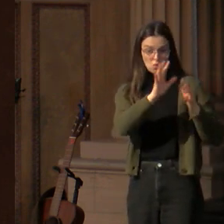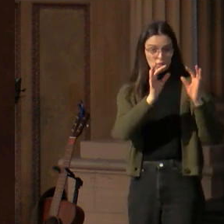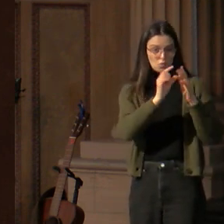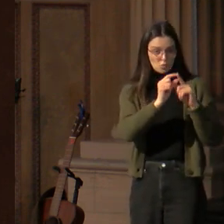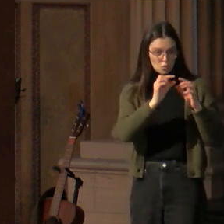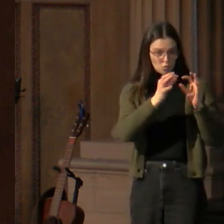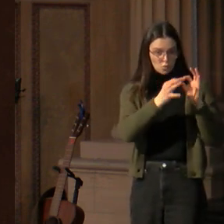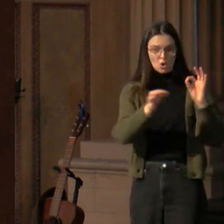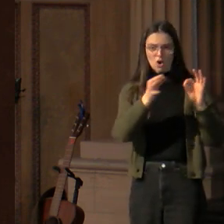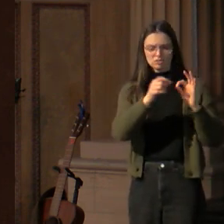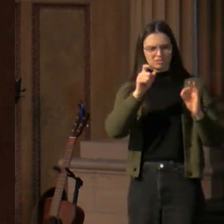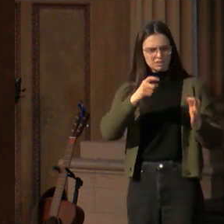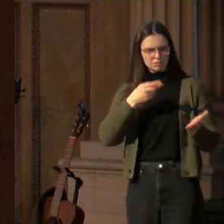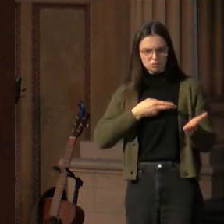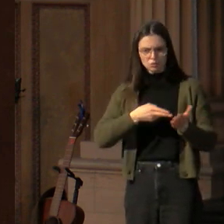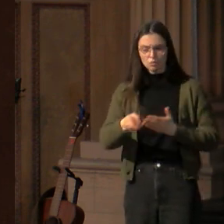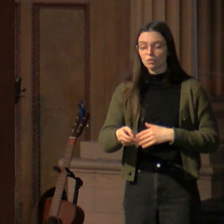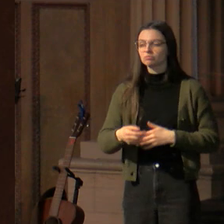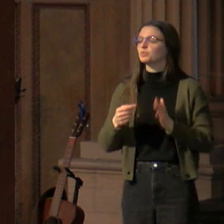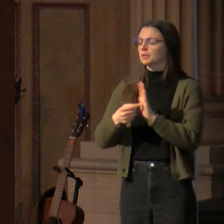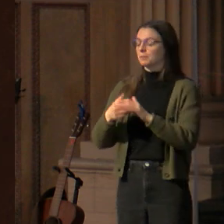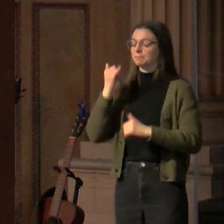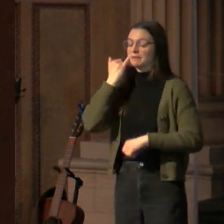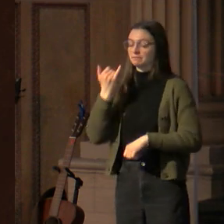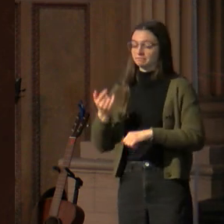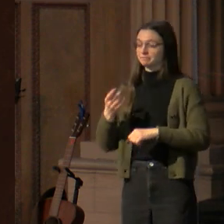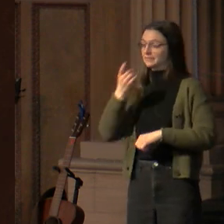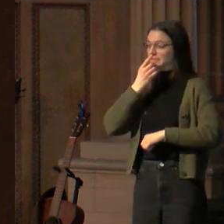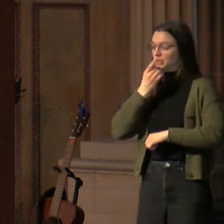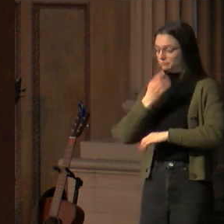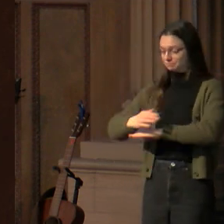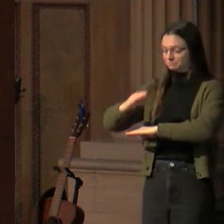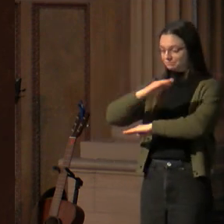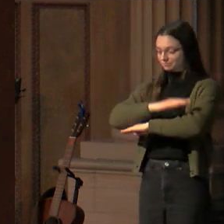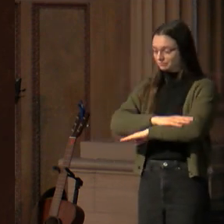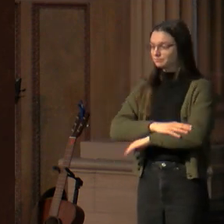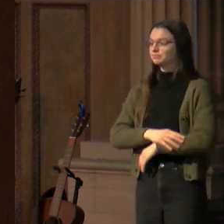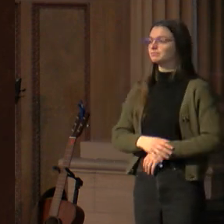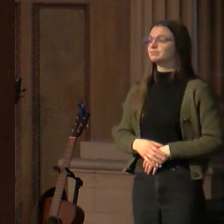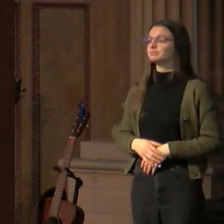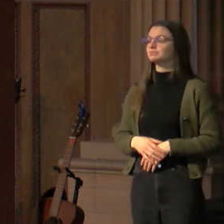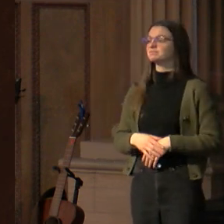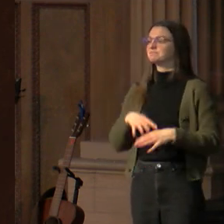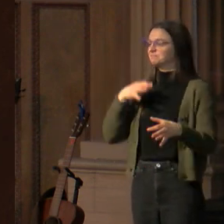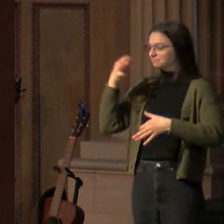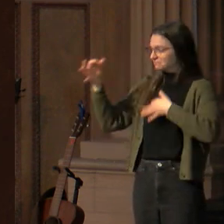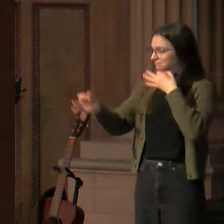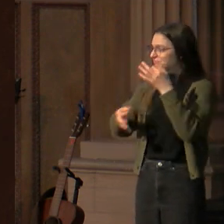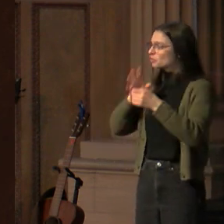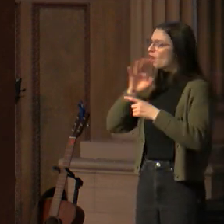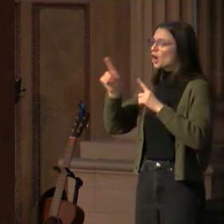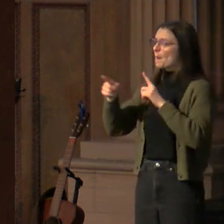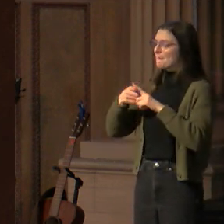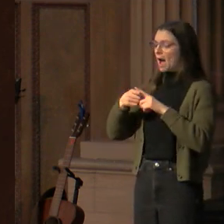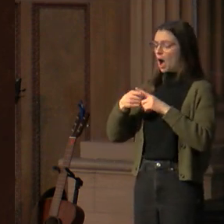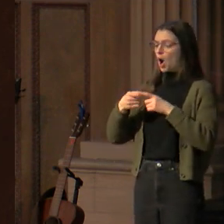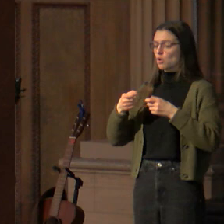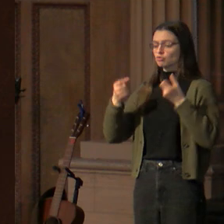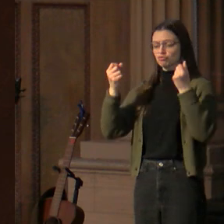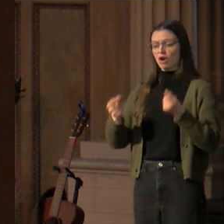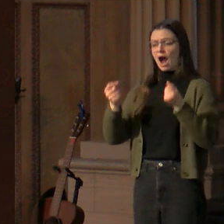So you should say, okay, so at dinner, when I went into detail about the roadkill that I saw while we were eating,